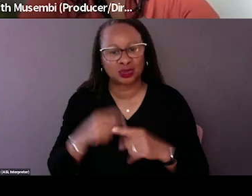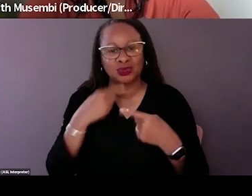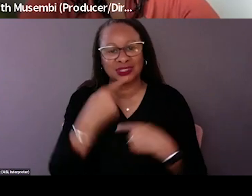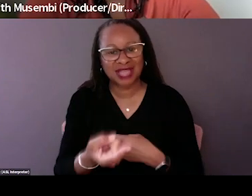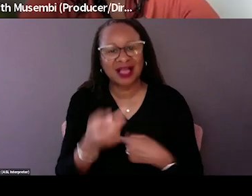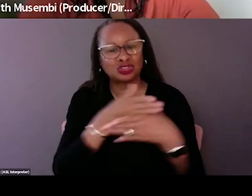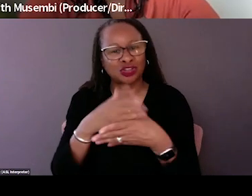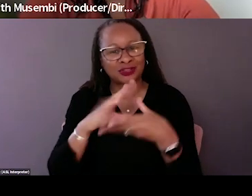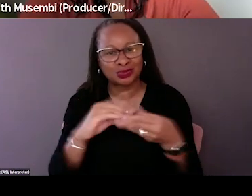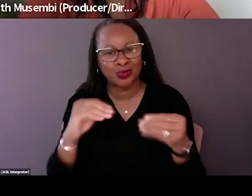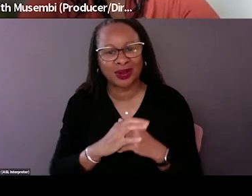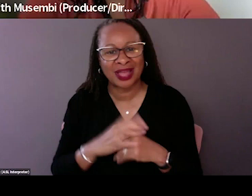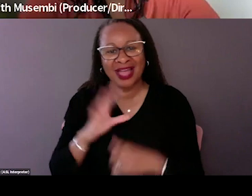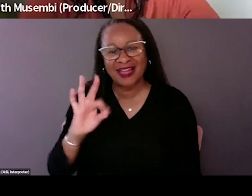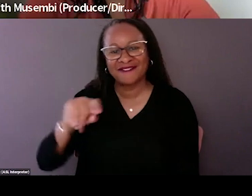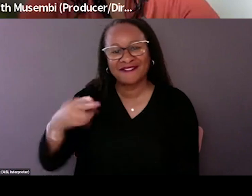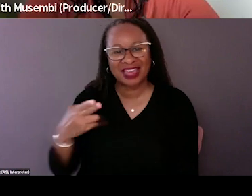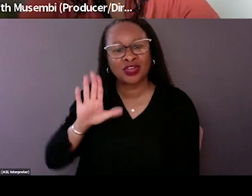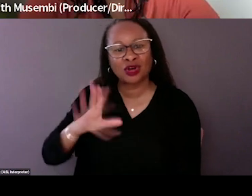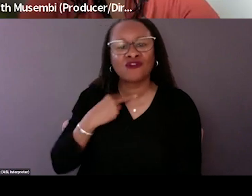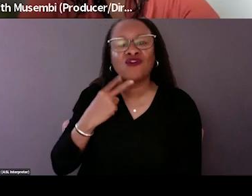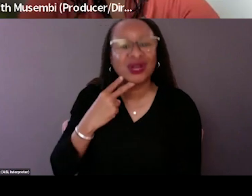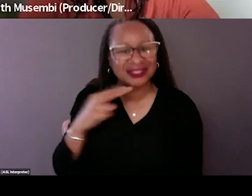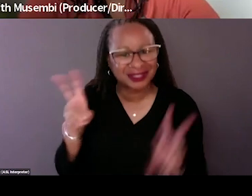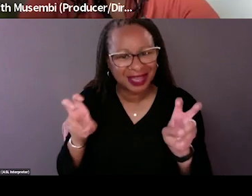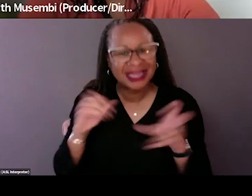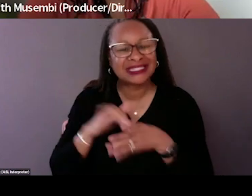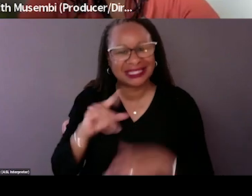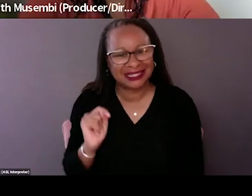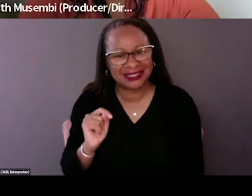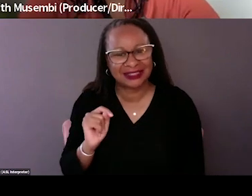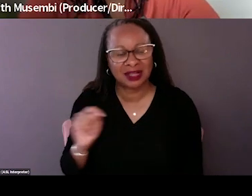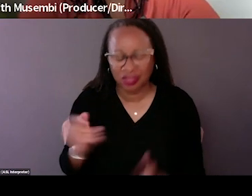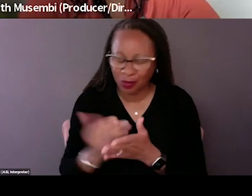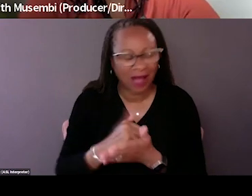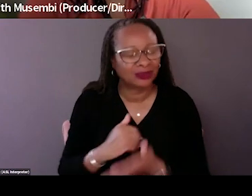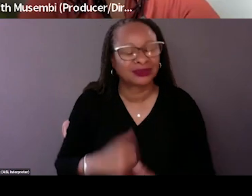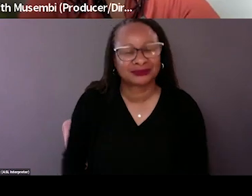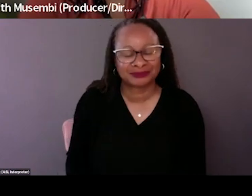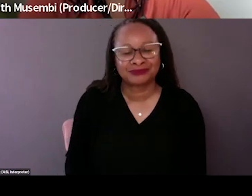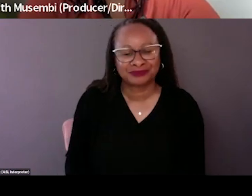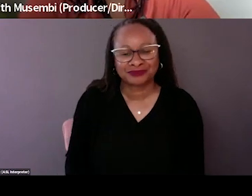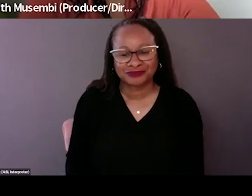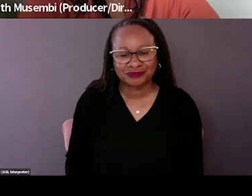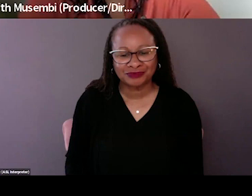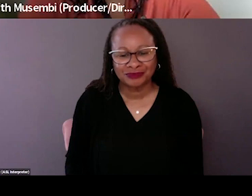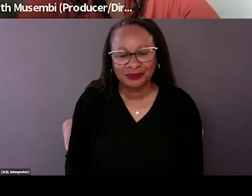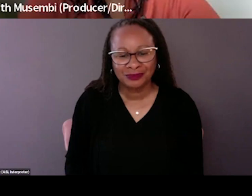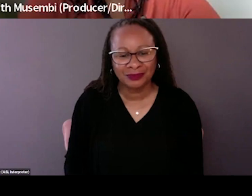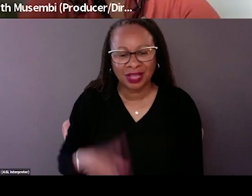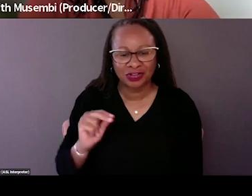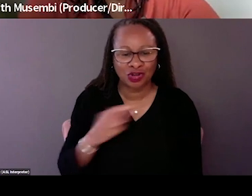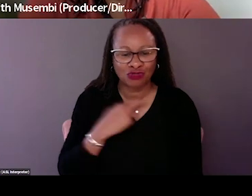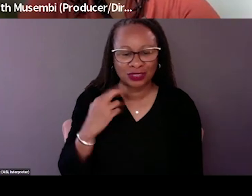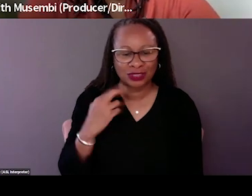is all the way through that episode. Yeah, it's hers. You know. Yeah. No risk was taken. I can